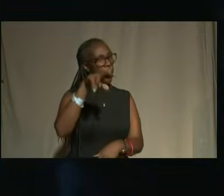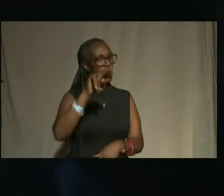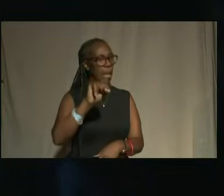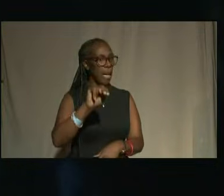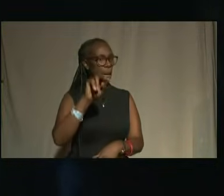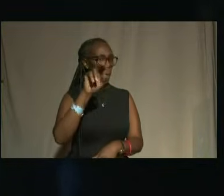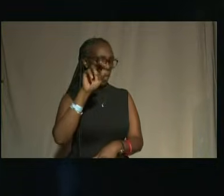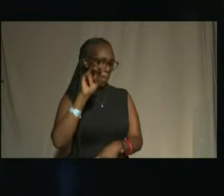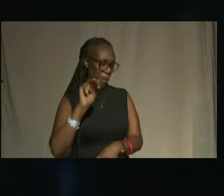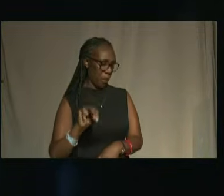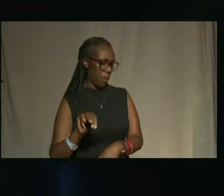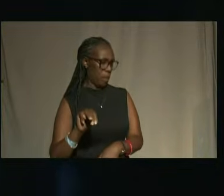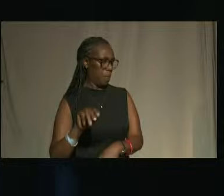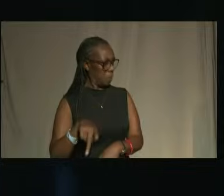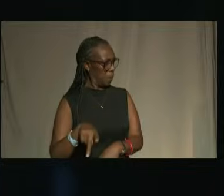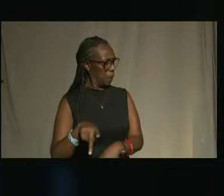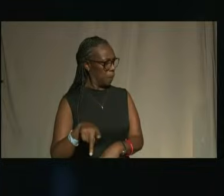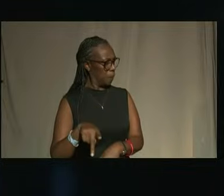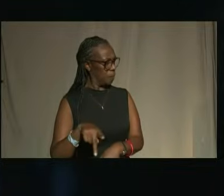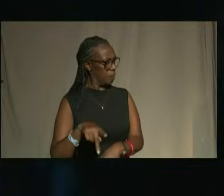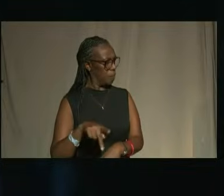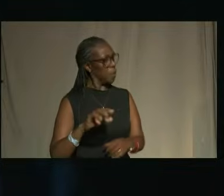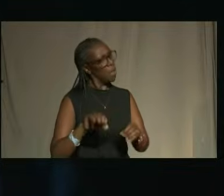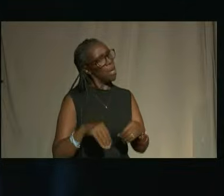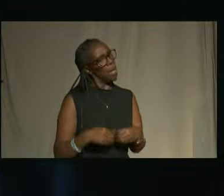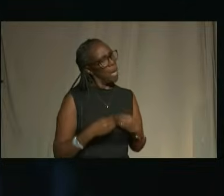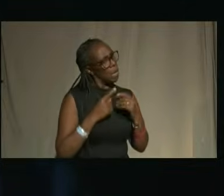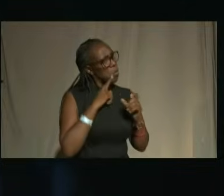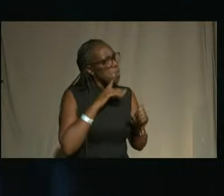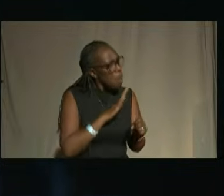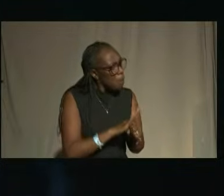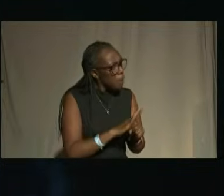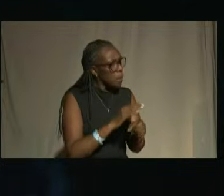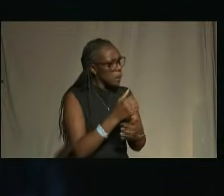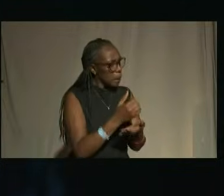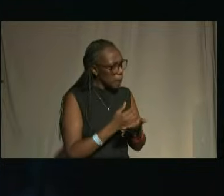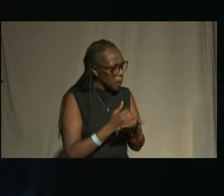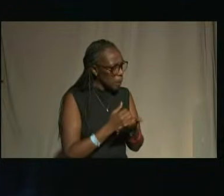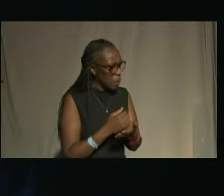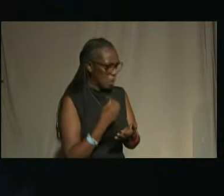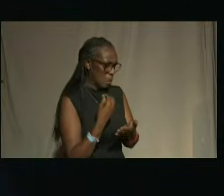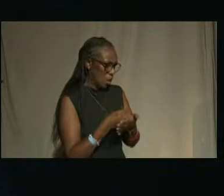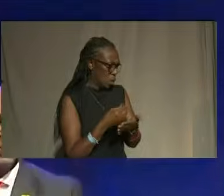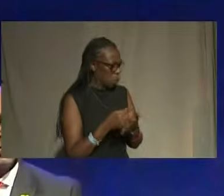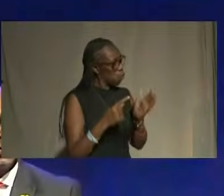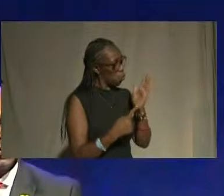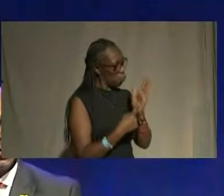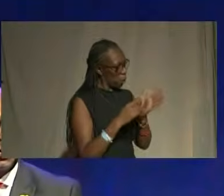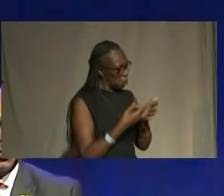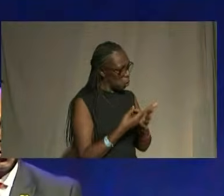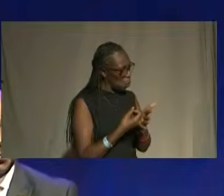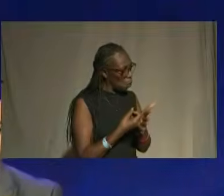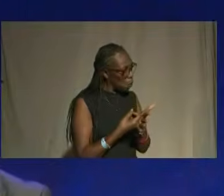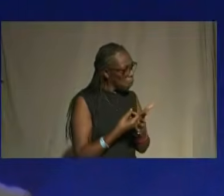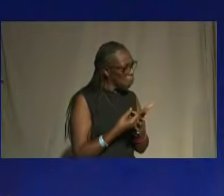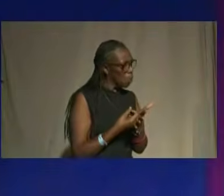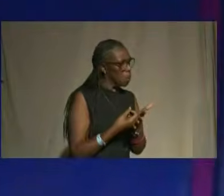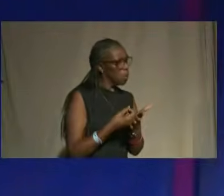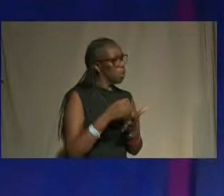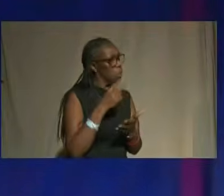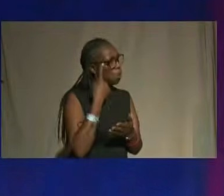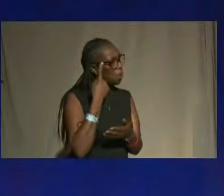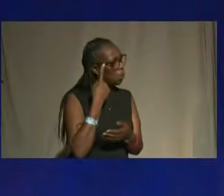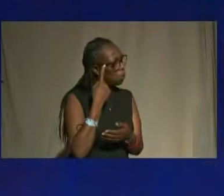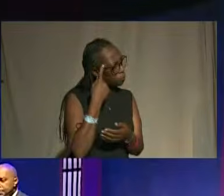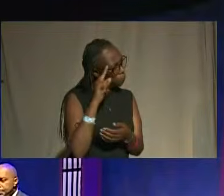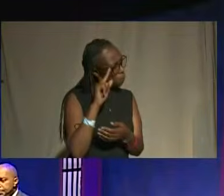Promised to move the income tax threshold to $3.5 million starting April 2026 without any new taxes.